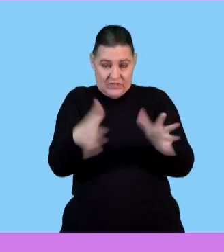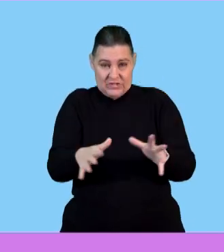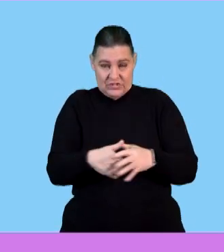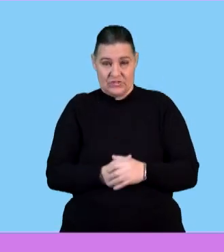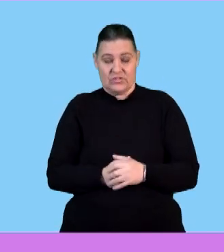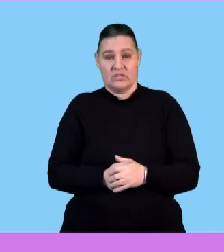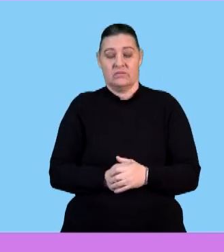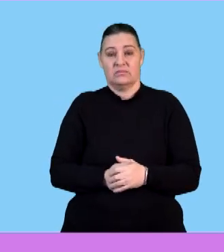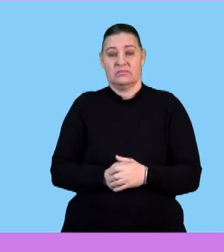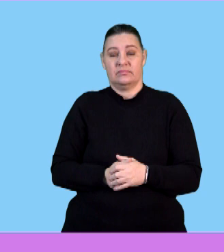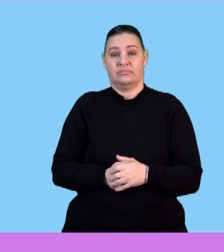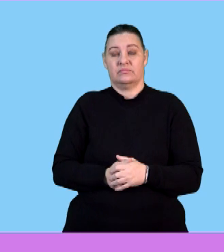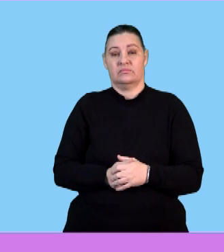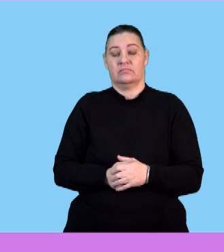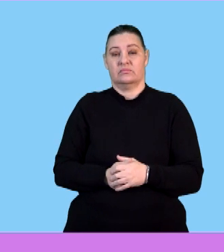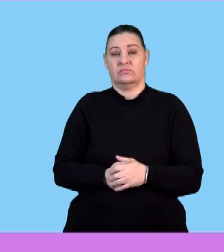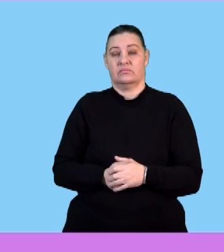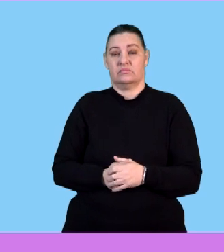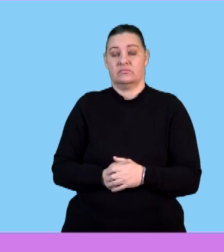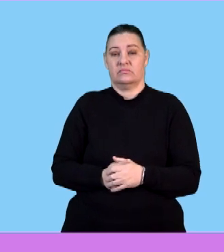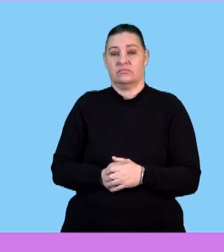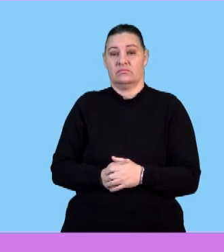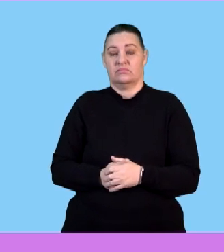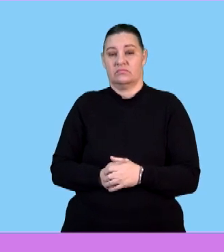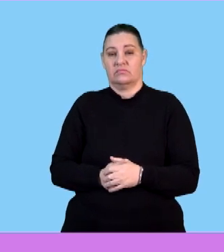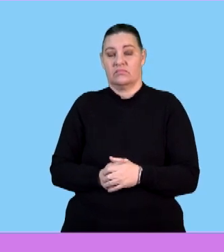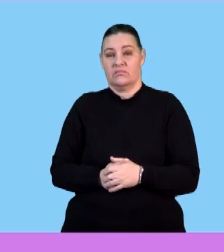down here. This is the price including